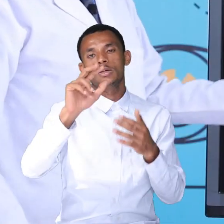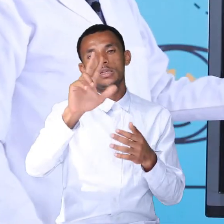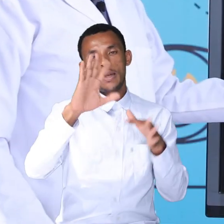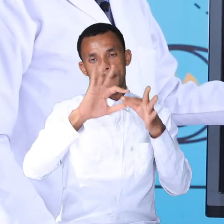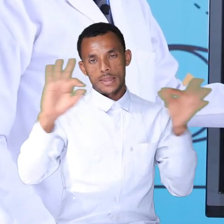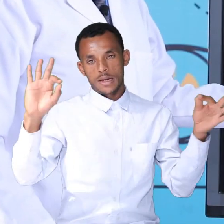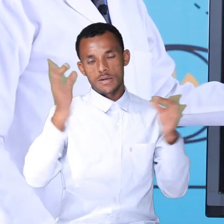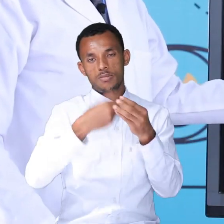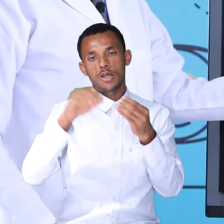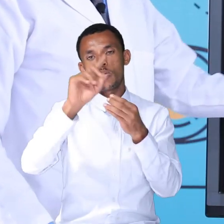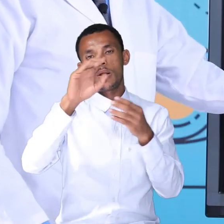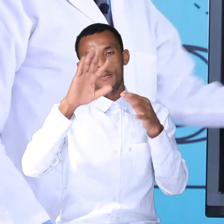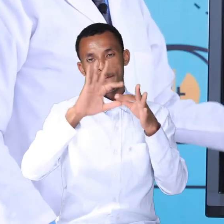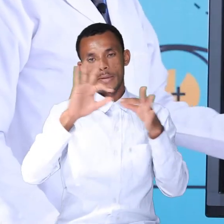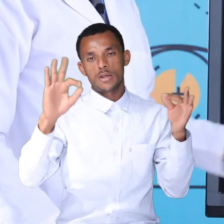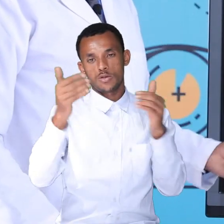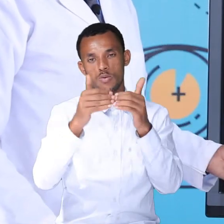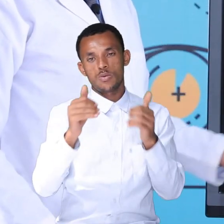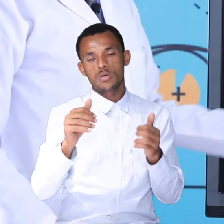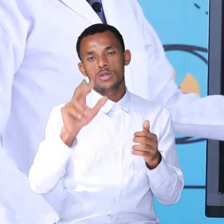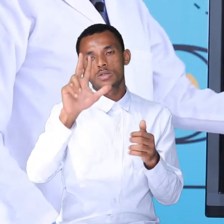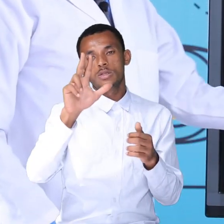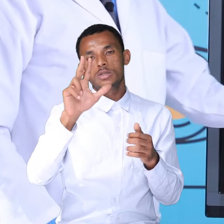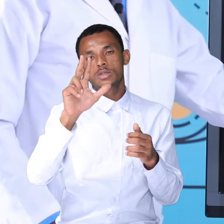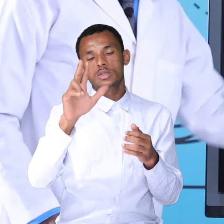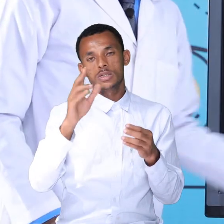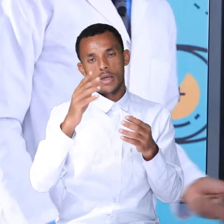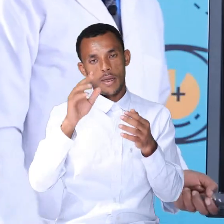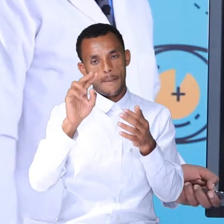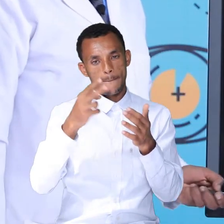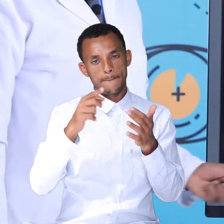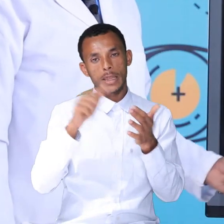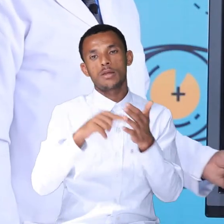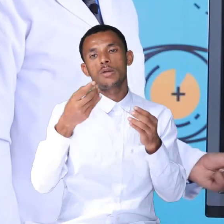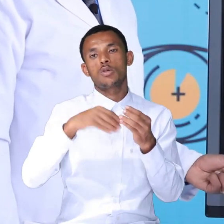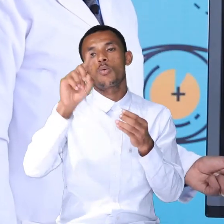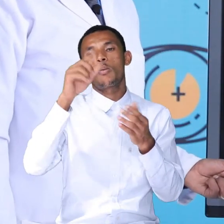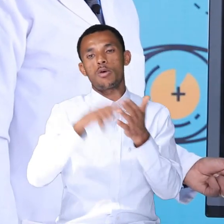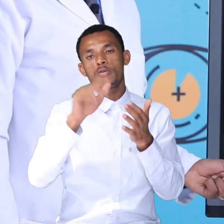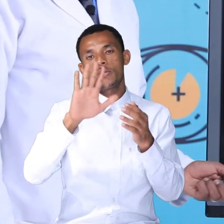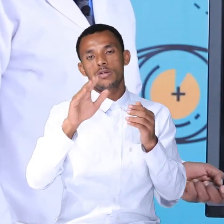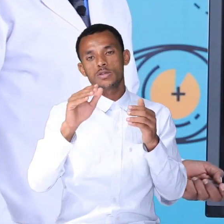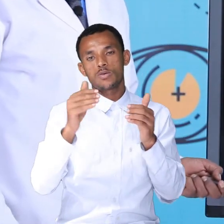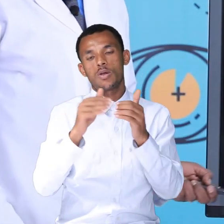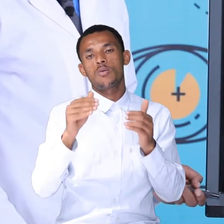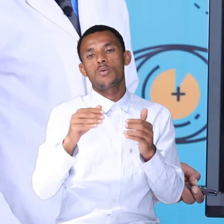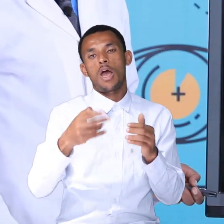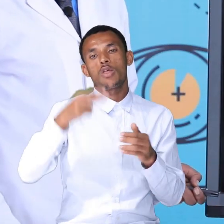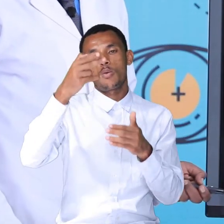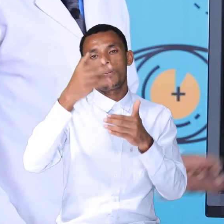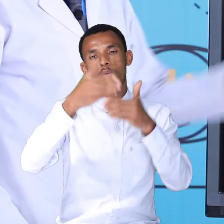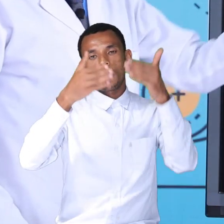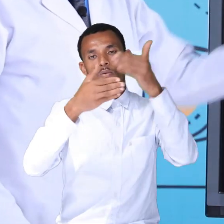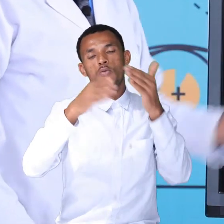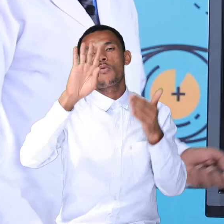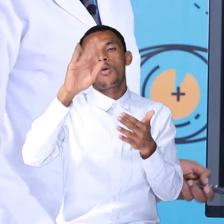value 3 meters plus y meters, which is equal to 3 meters plus 1.5. It gives a number to be equal to